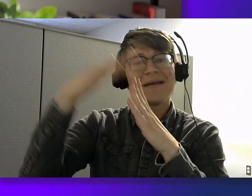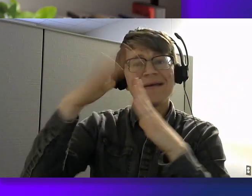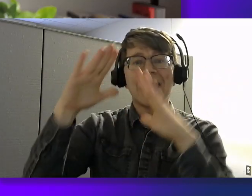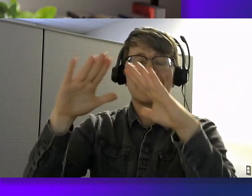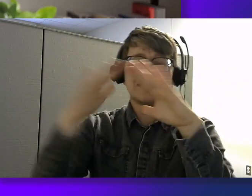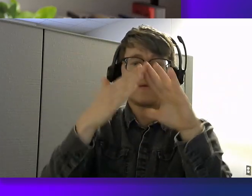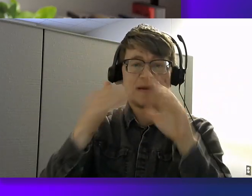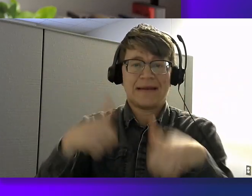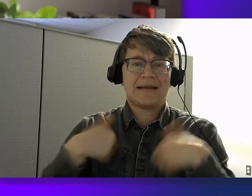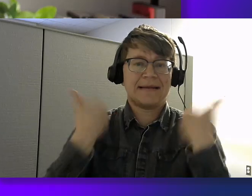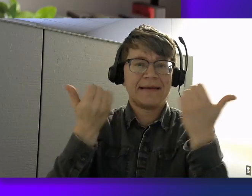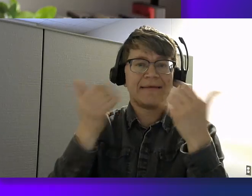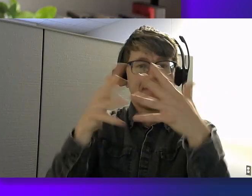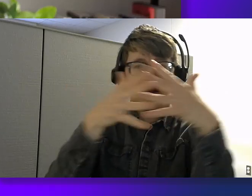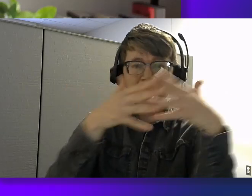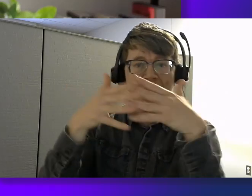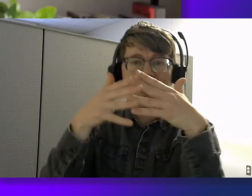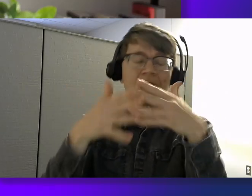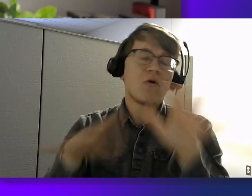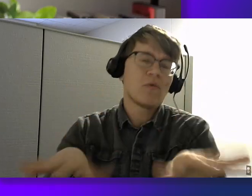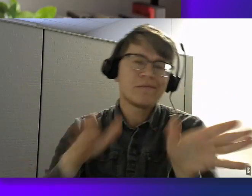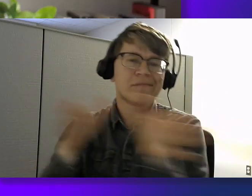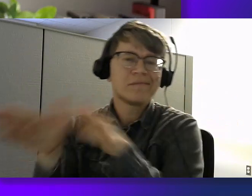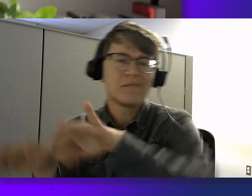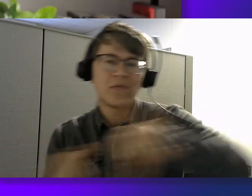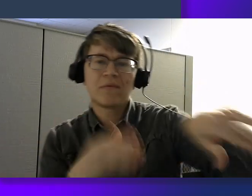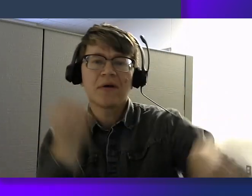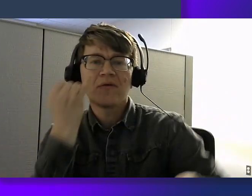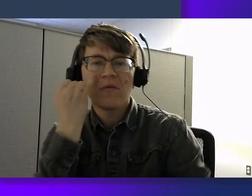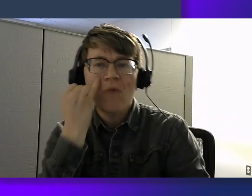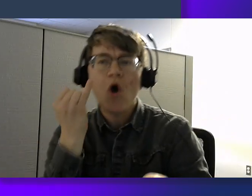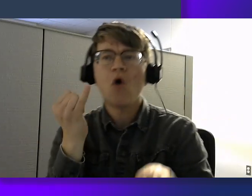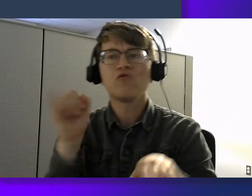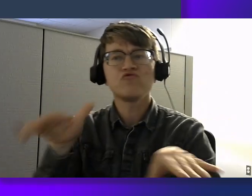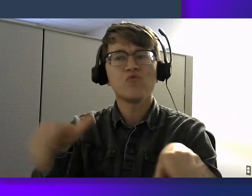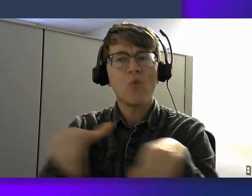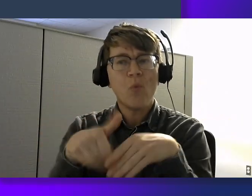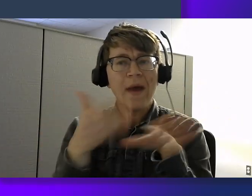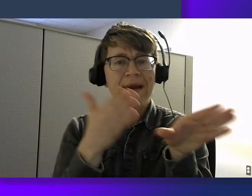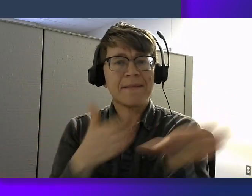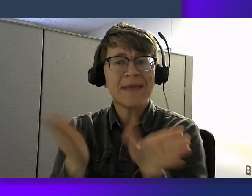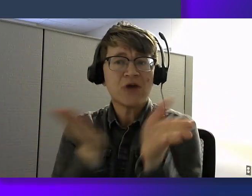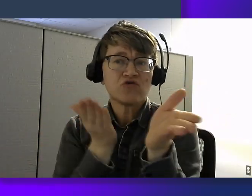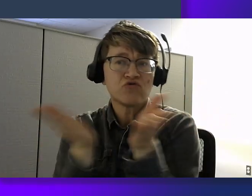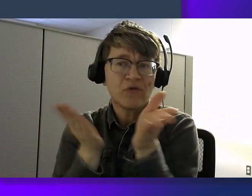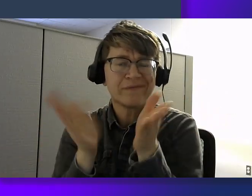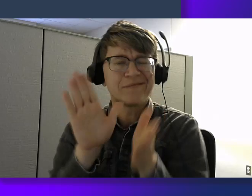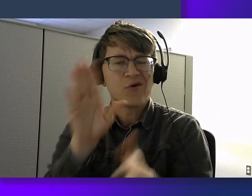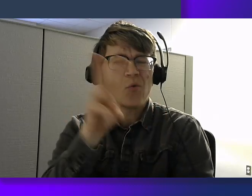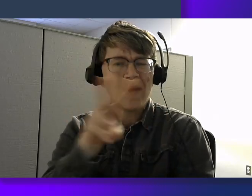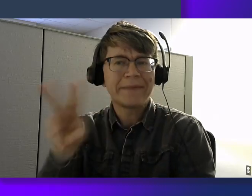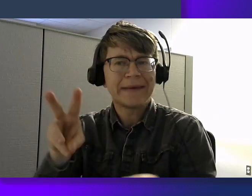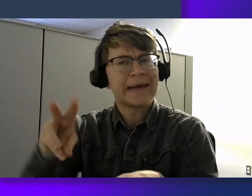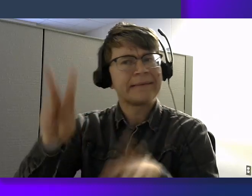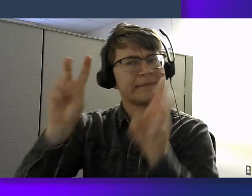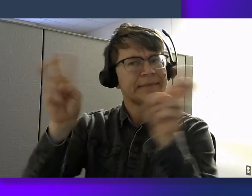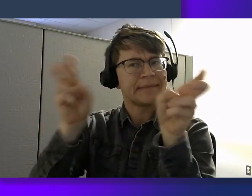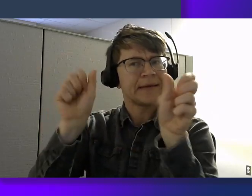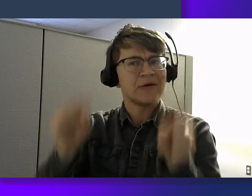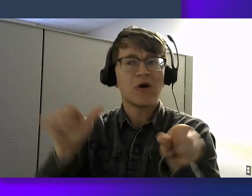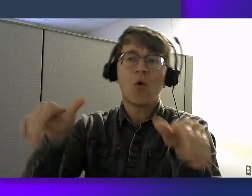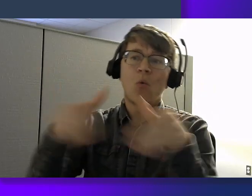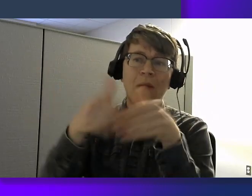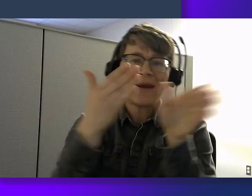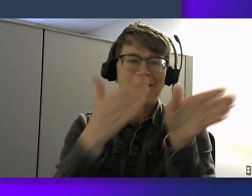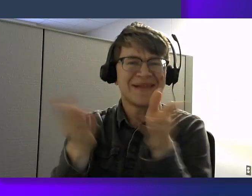the heading of that page might be Wedding Planning Services. Next, Let's talk about title tags. A title tag is